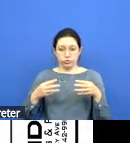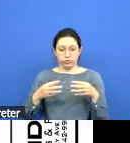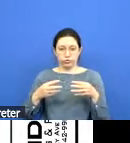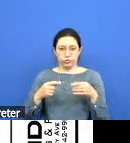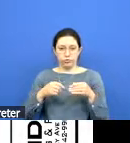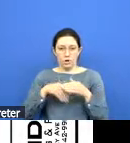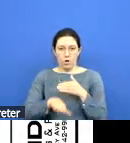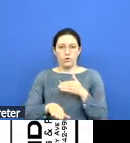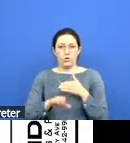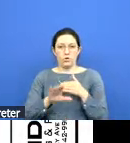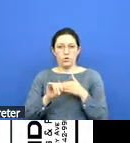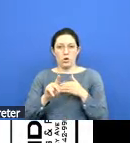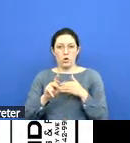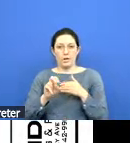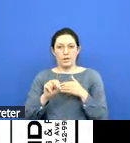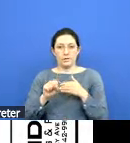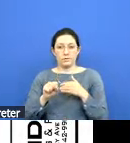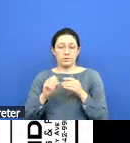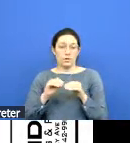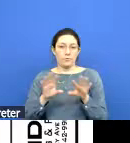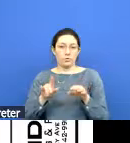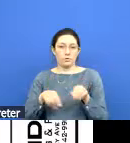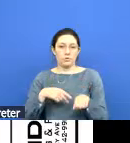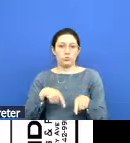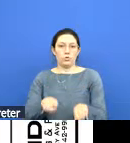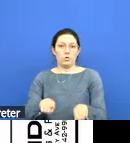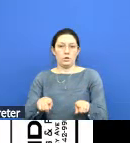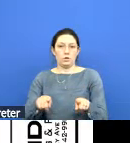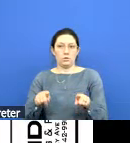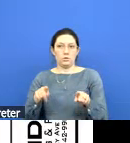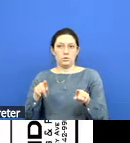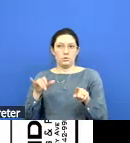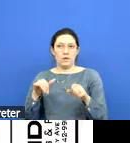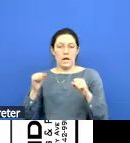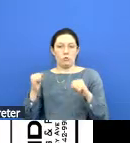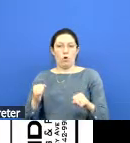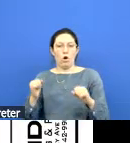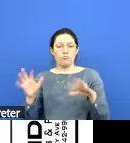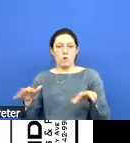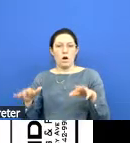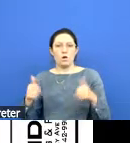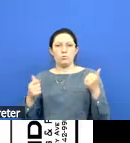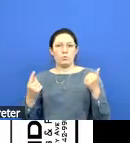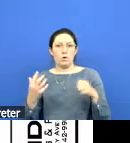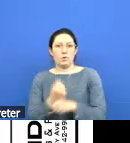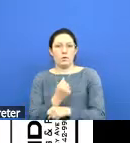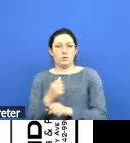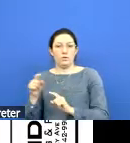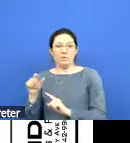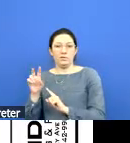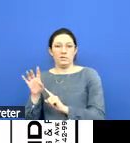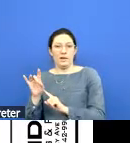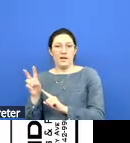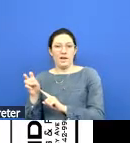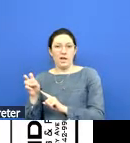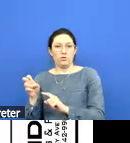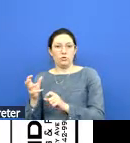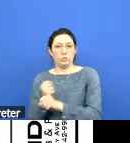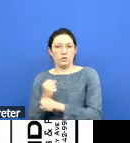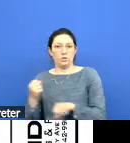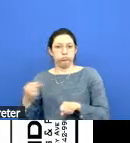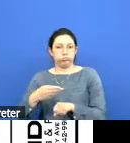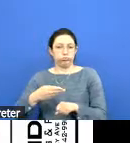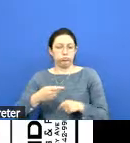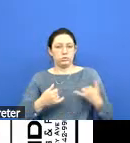Calkins. Well, as you can imagine, during heavy rains, which is going to win, the 6-inch pipe or the 8-inch pipe? The 8-inch pipe wins. Now